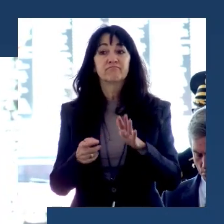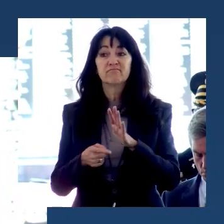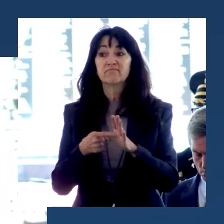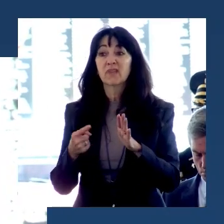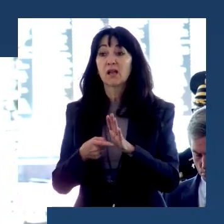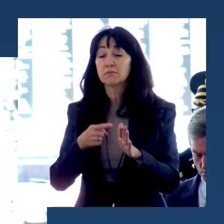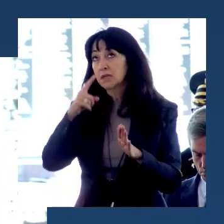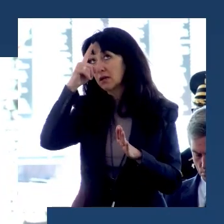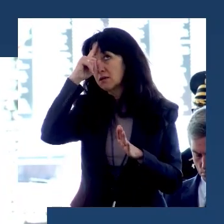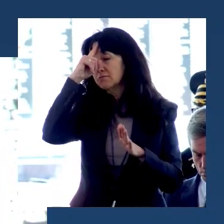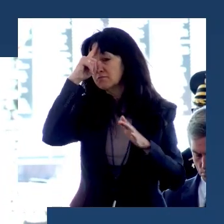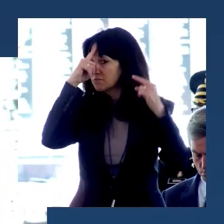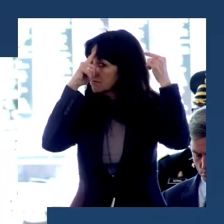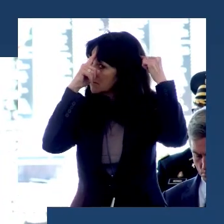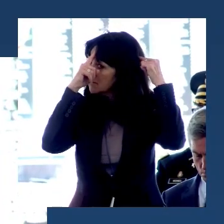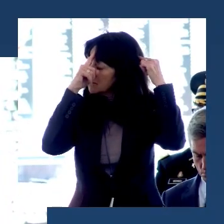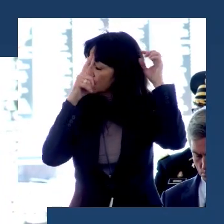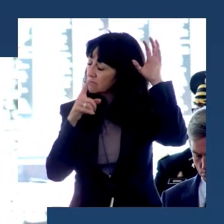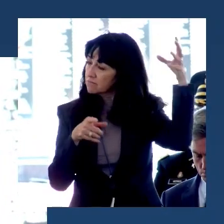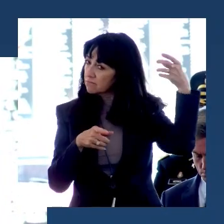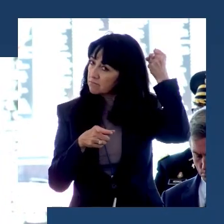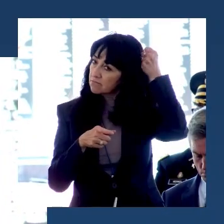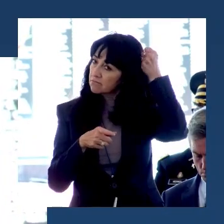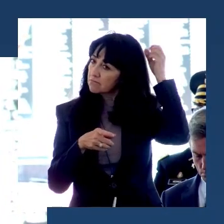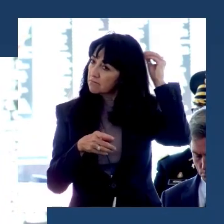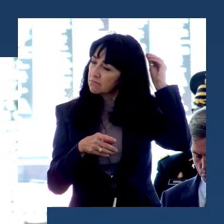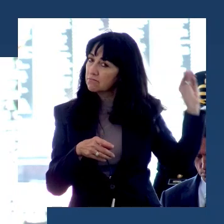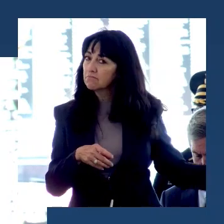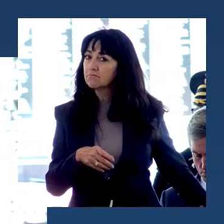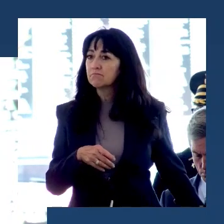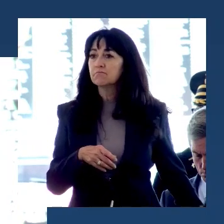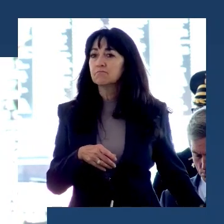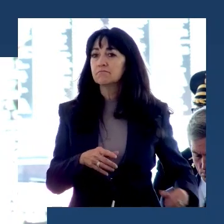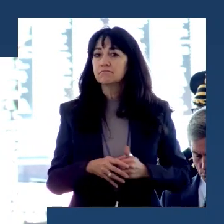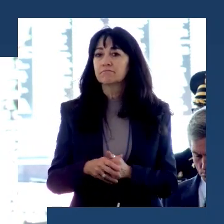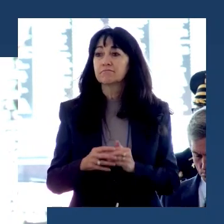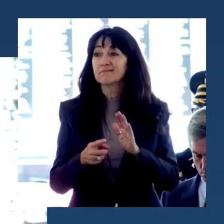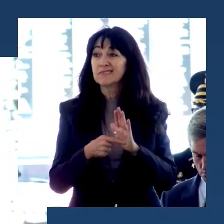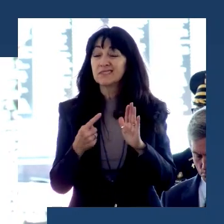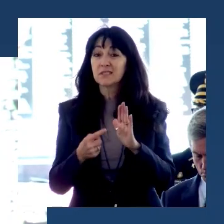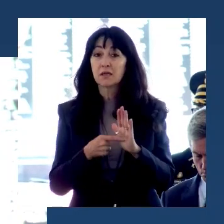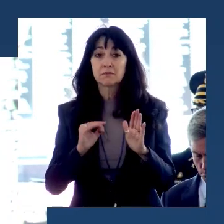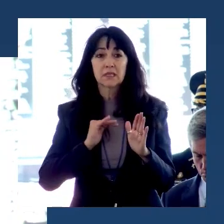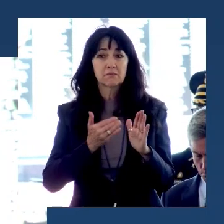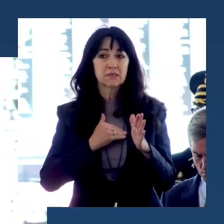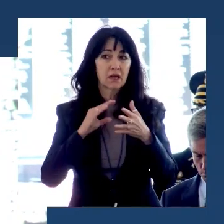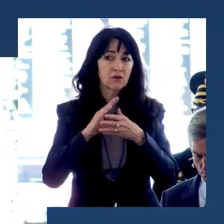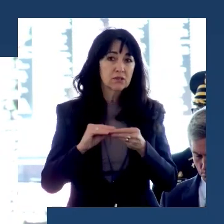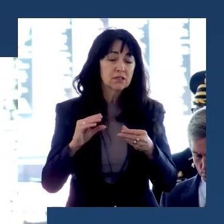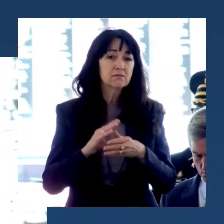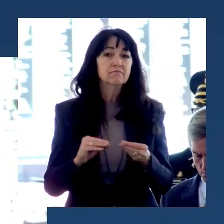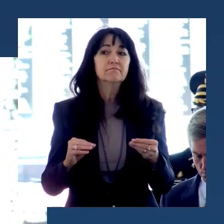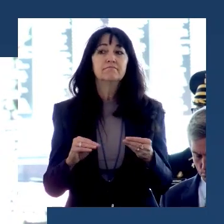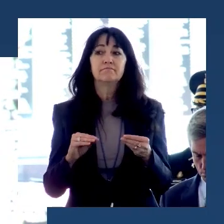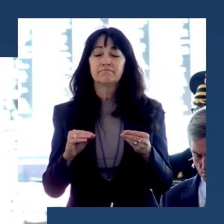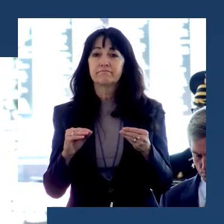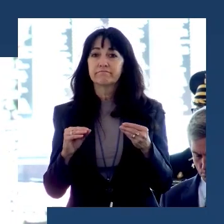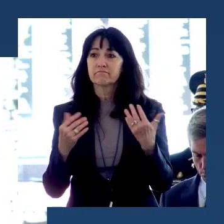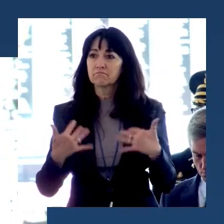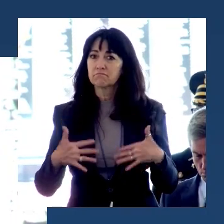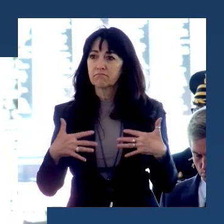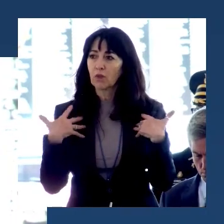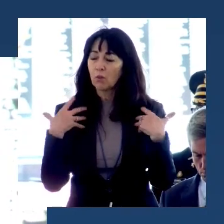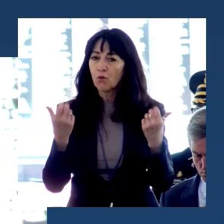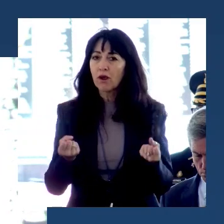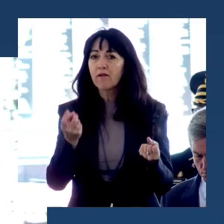happened. And so the only stories that speak for us are huge citations of bravery and